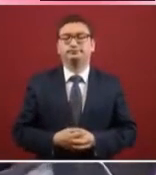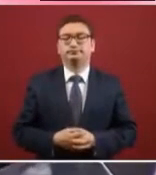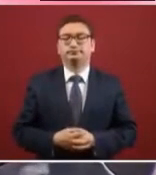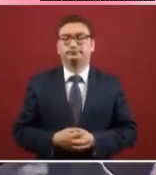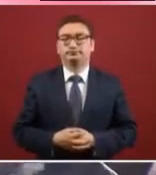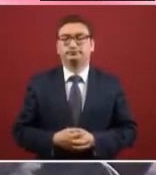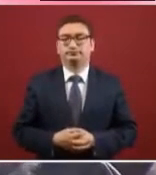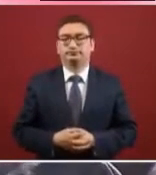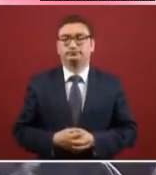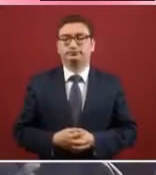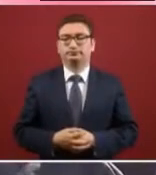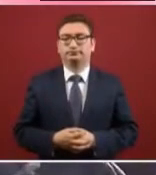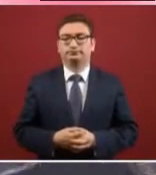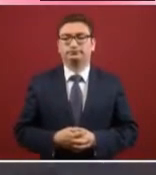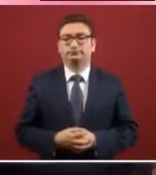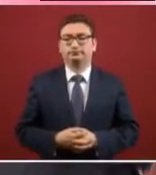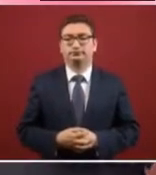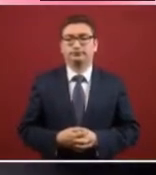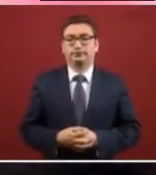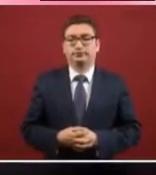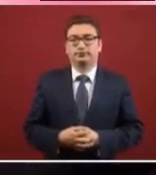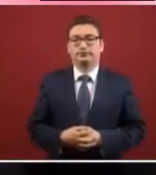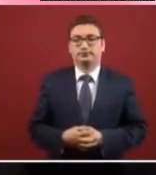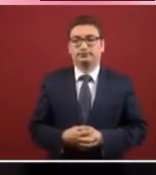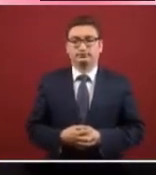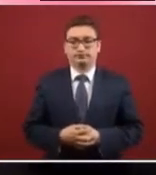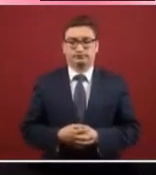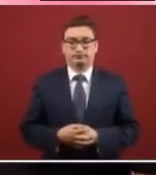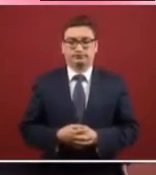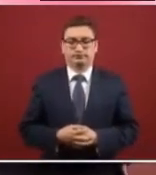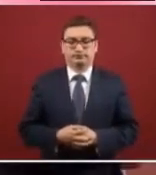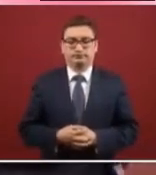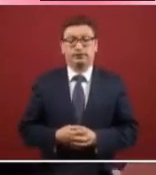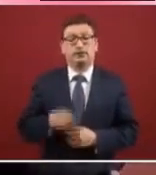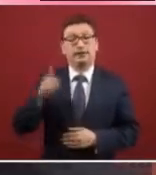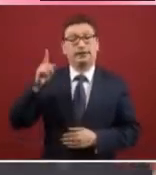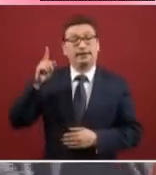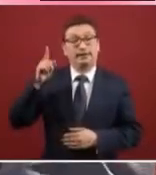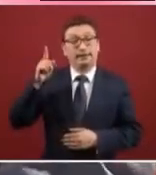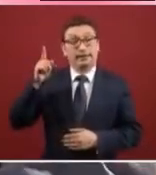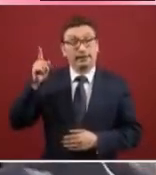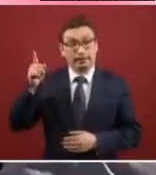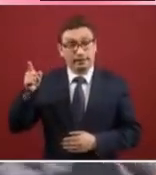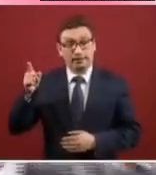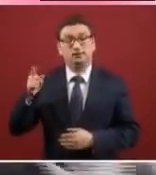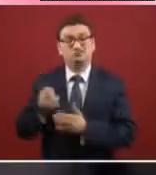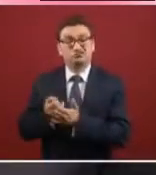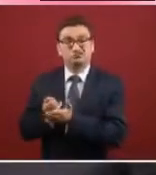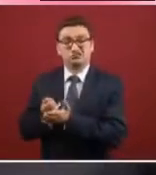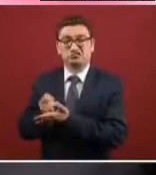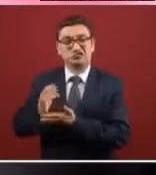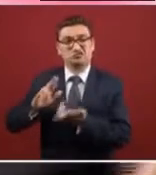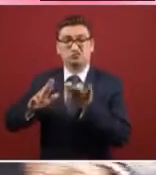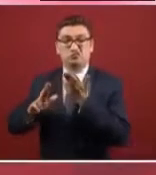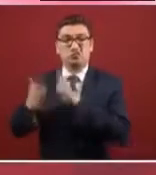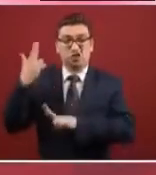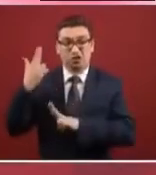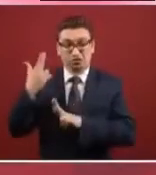25 years ago. Y se decidió. And they decided una huelga. They would porque, have